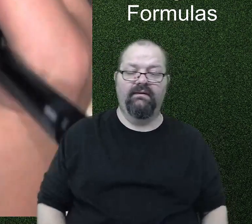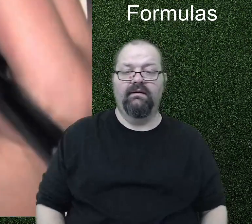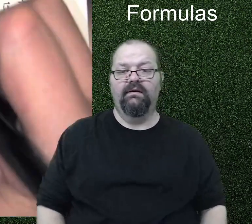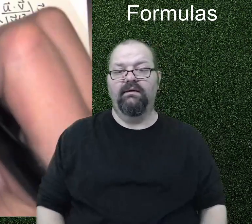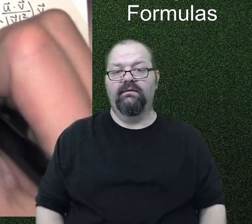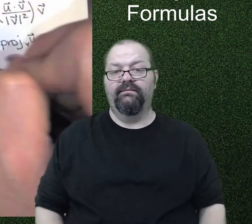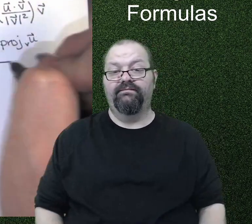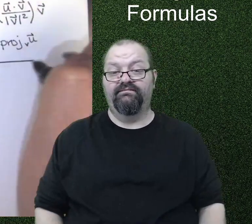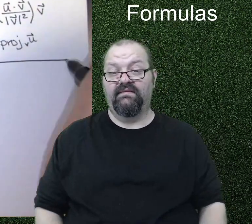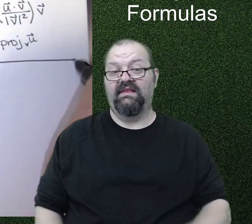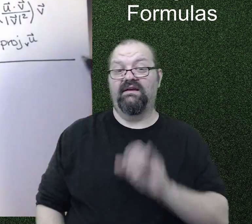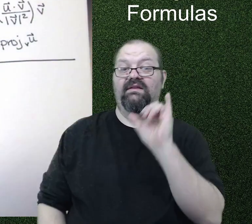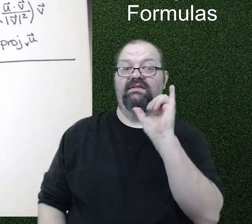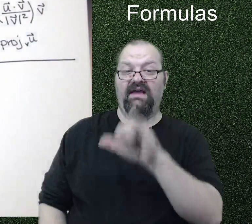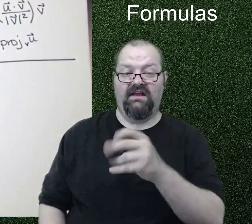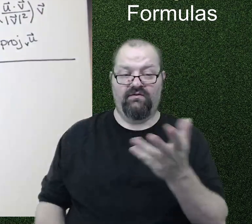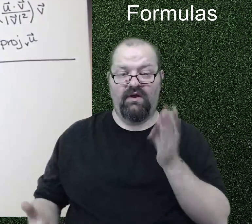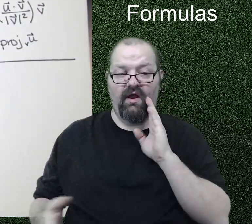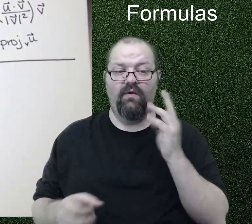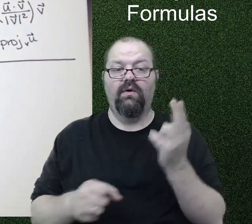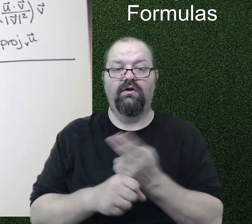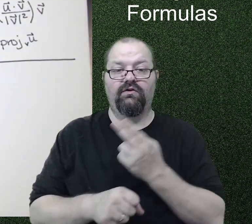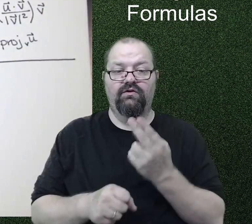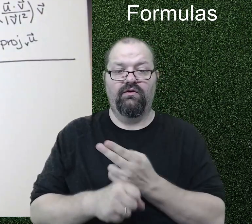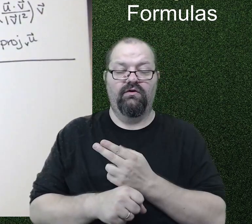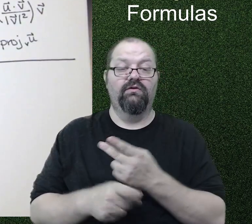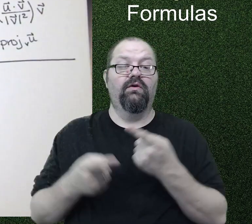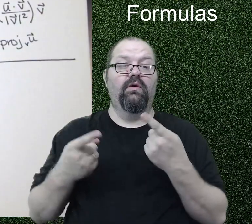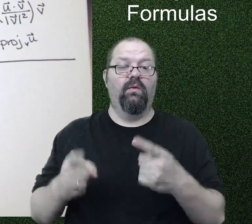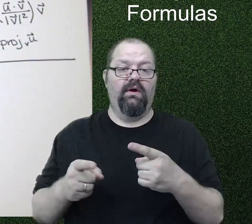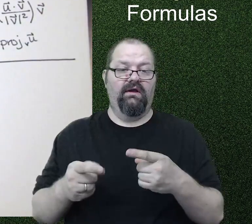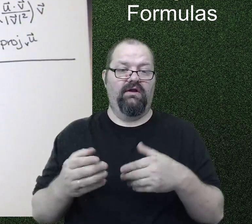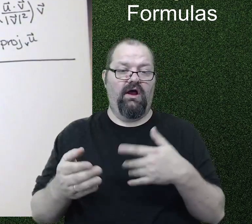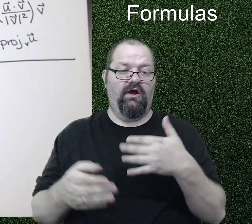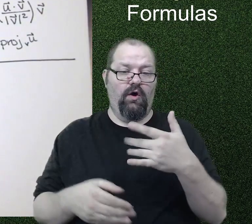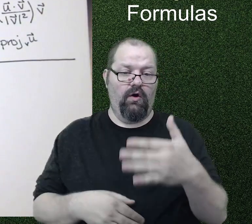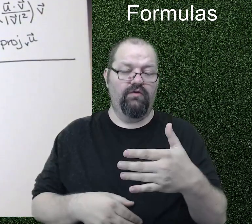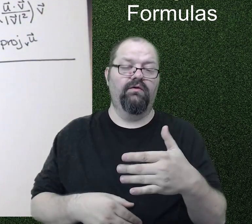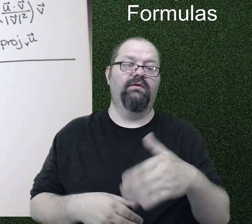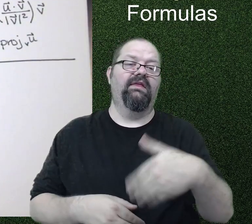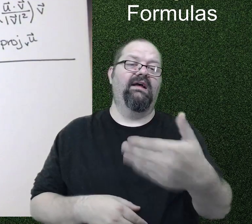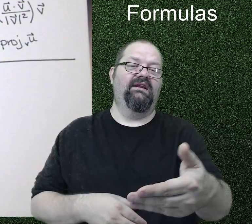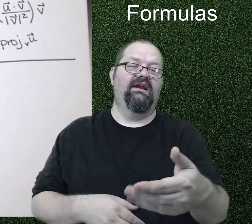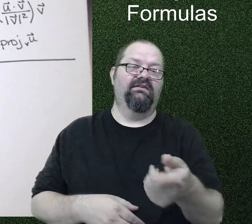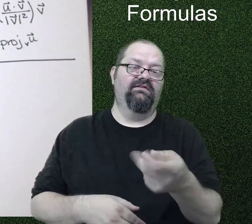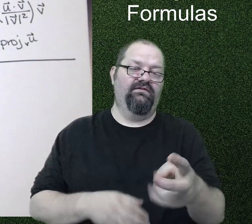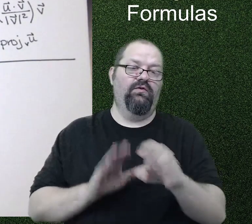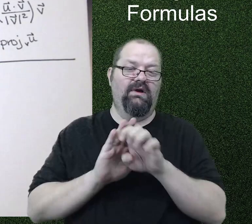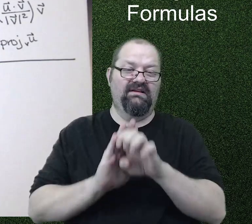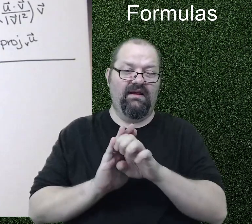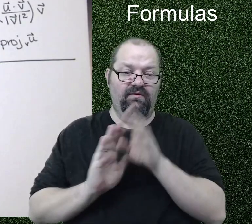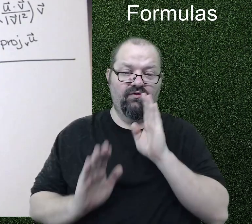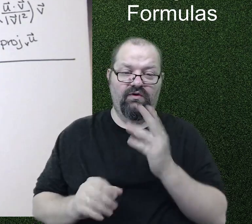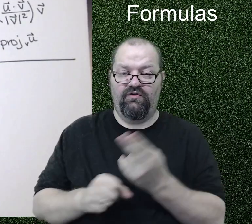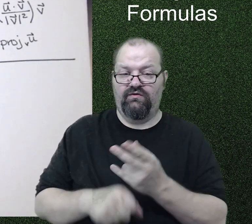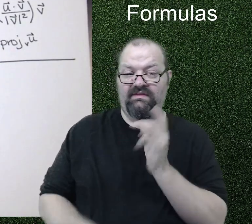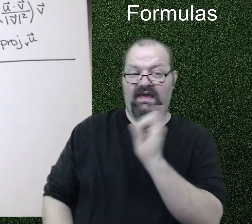Okay, so these are what I'm going to use when I go through the next few examples.